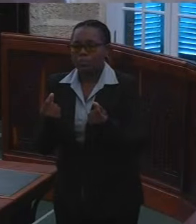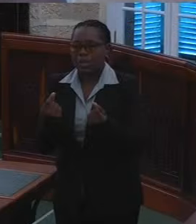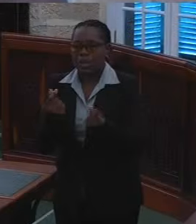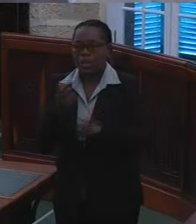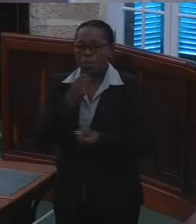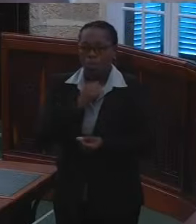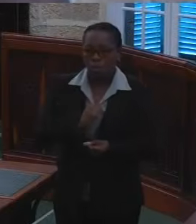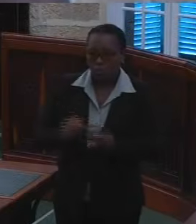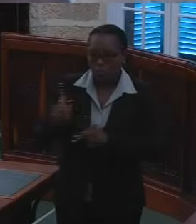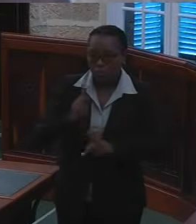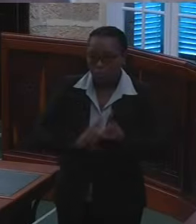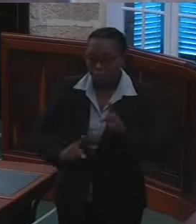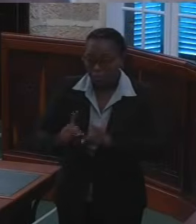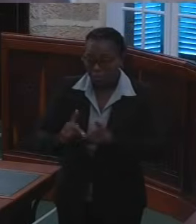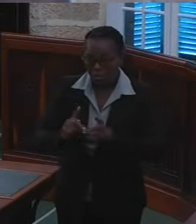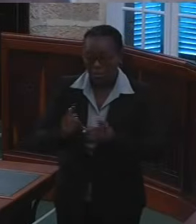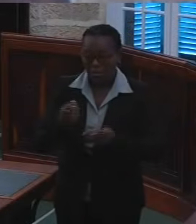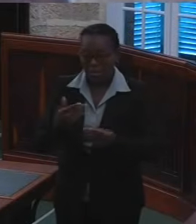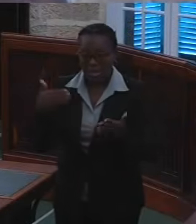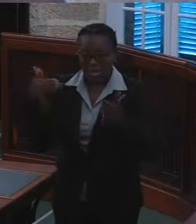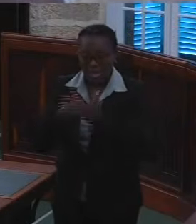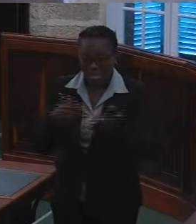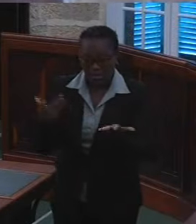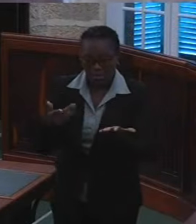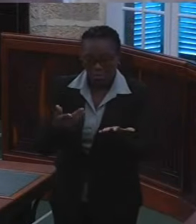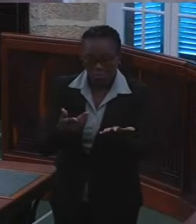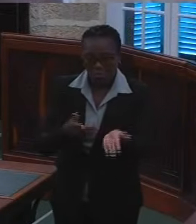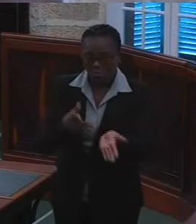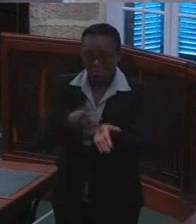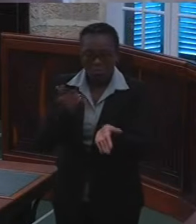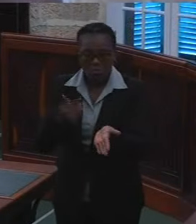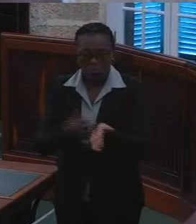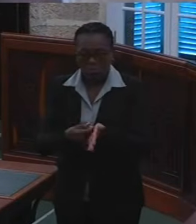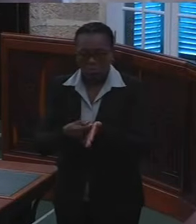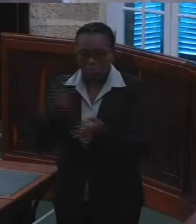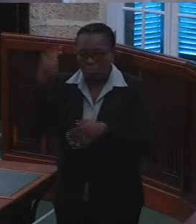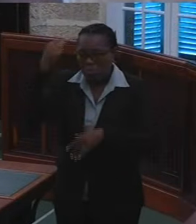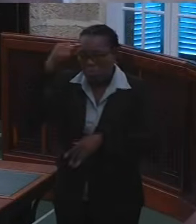any of these offenses, abuse, psychologically,